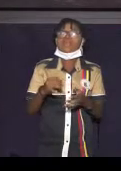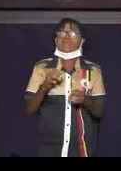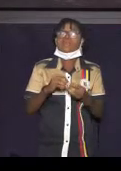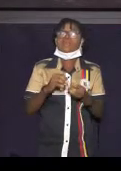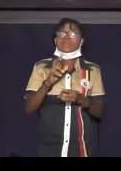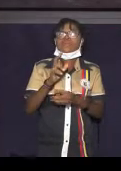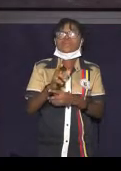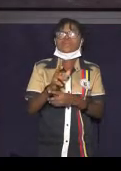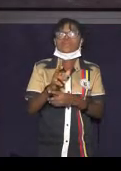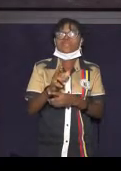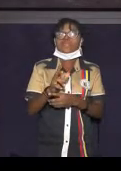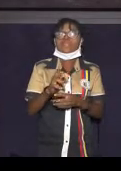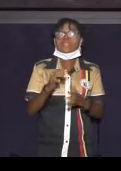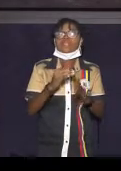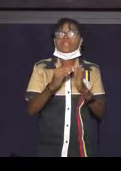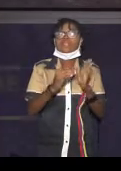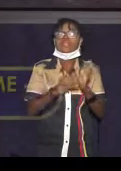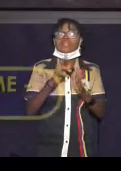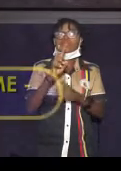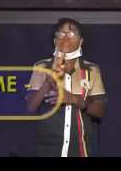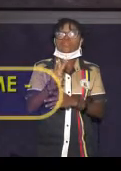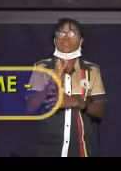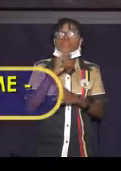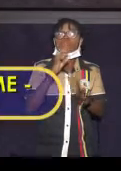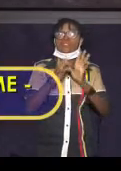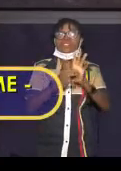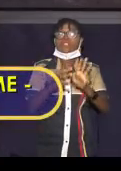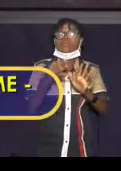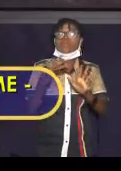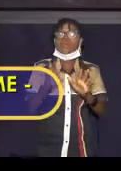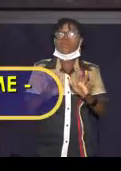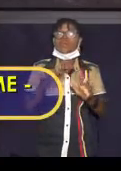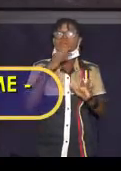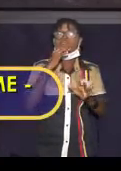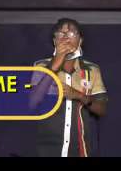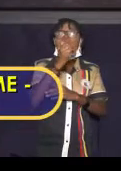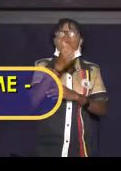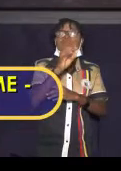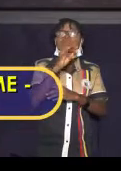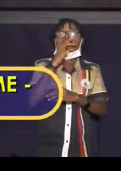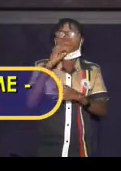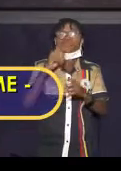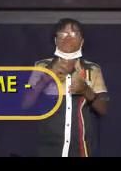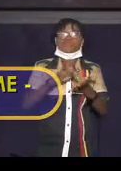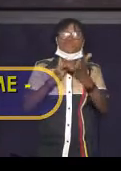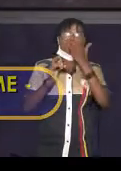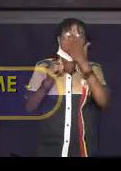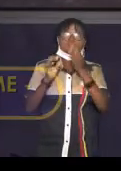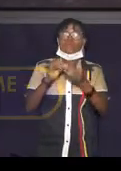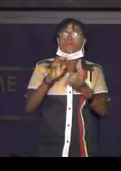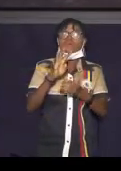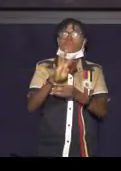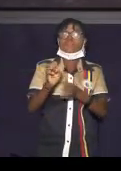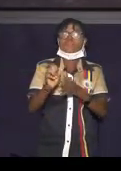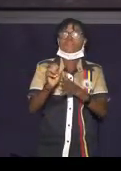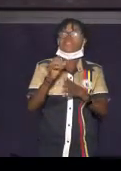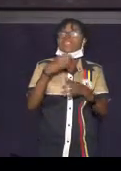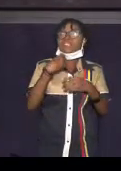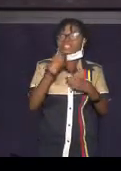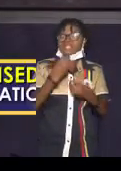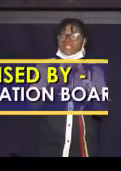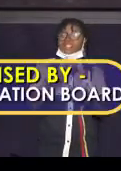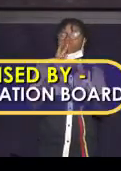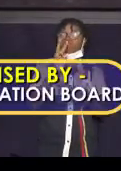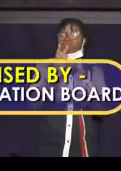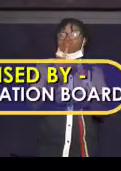that. Third question, list 2 examples of abused drugs. Number 4, state 2